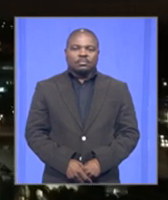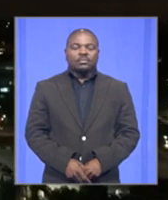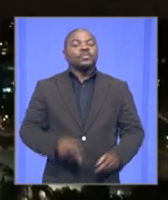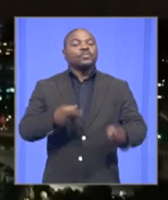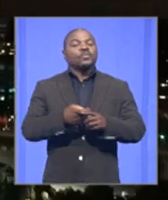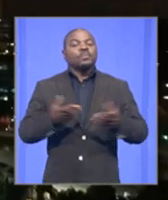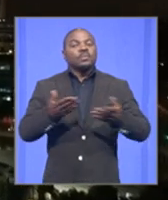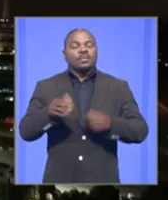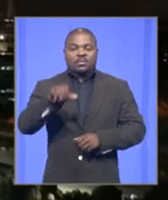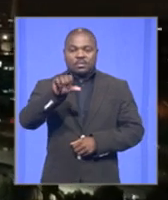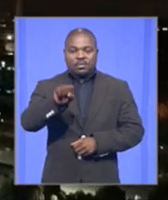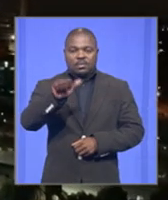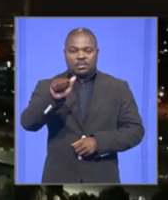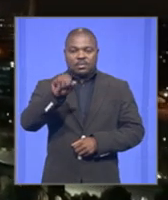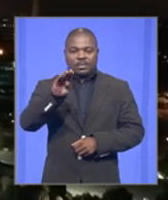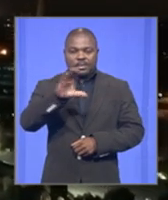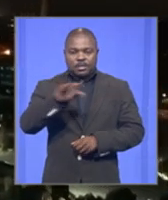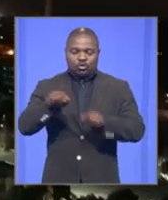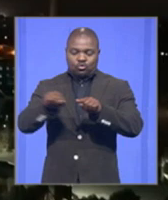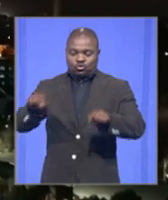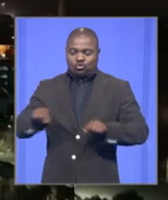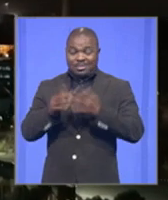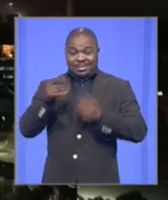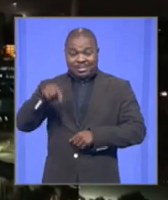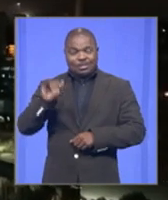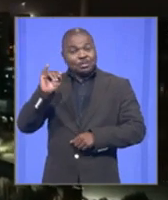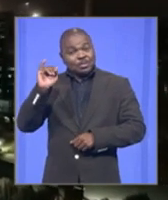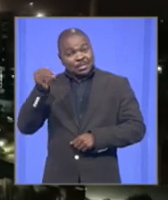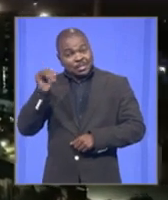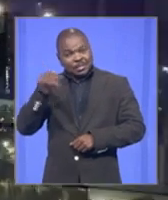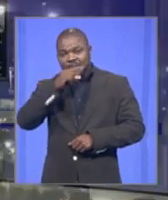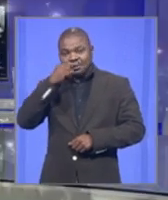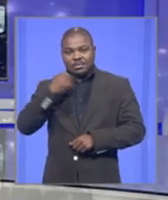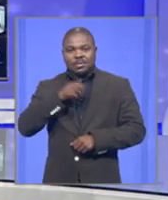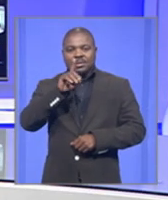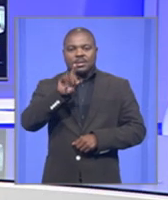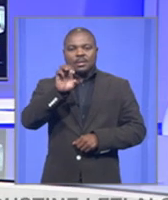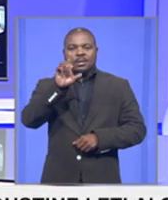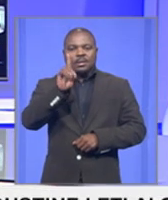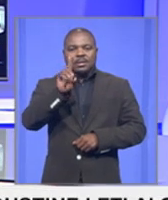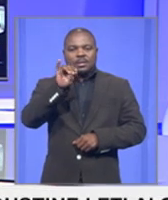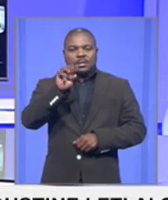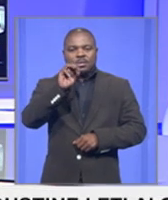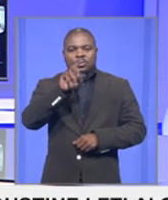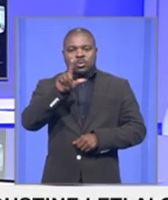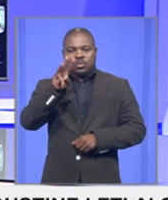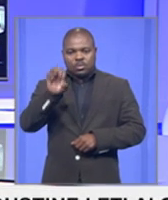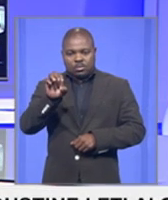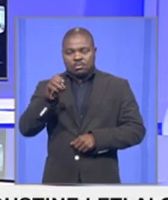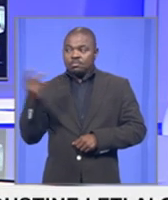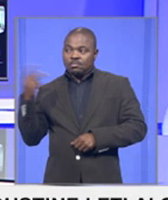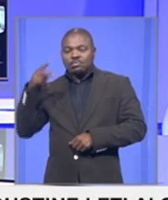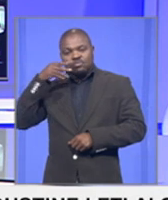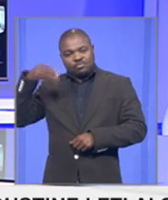Ka tlhamalalo go tswa mo SABC Studio 10 Auckland Park, Johannesburg, ke nna ke Adimilo Malusi mme ke na le Augustine Tlalo re